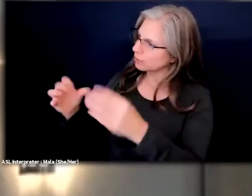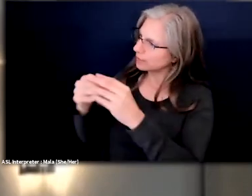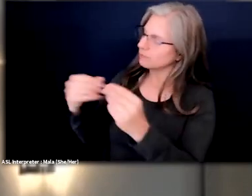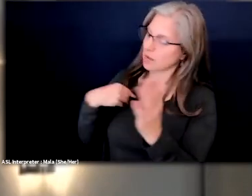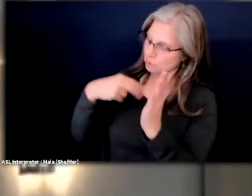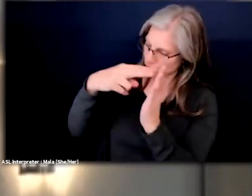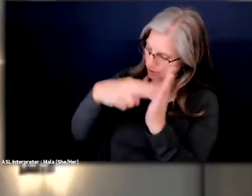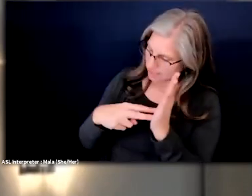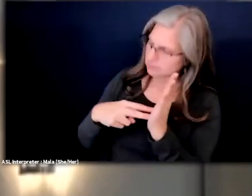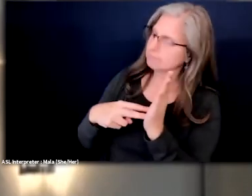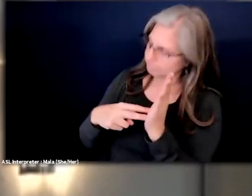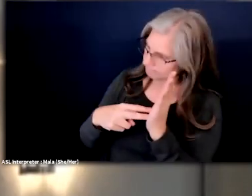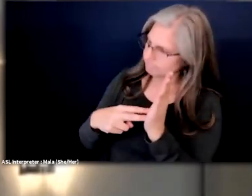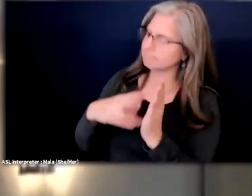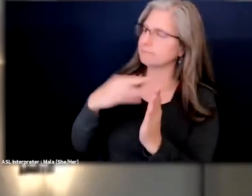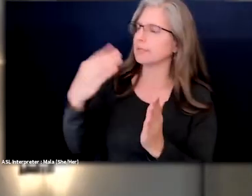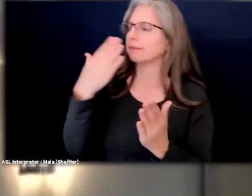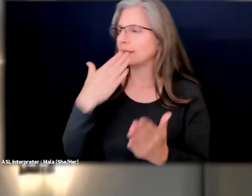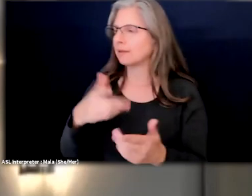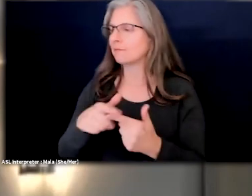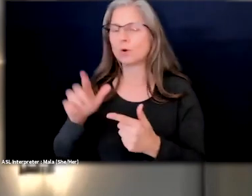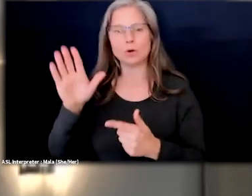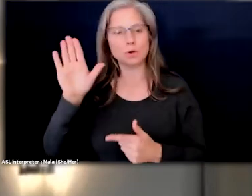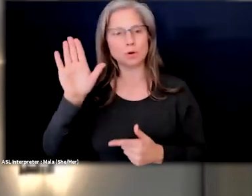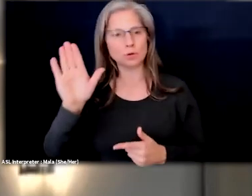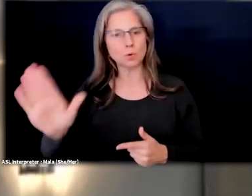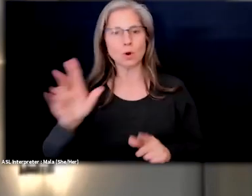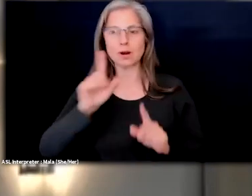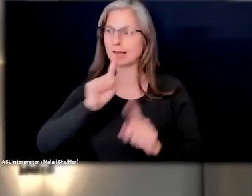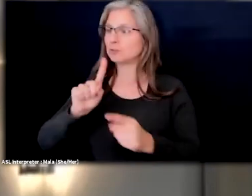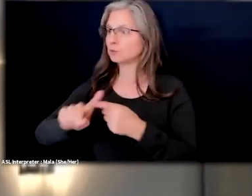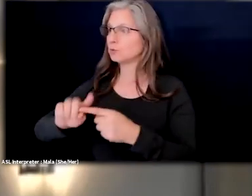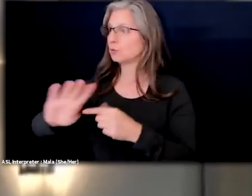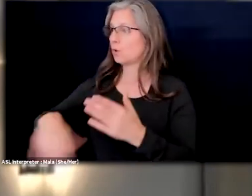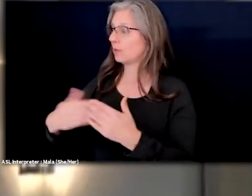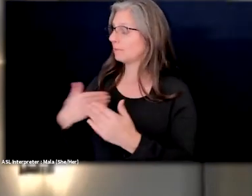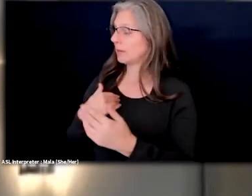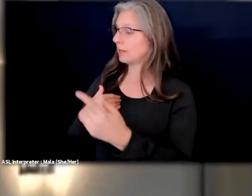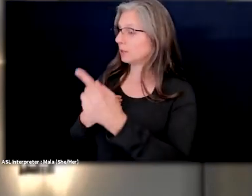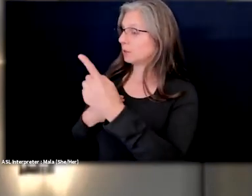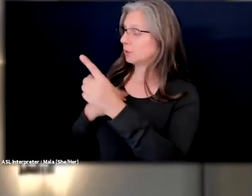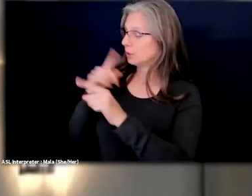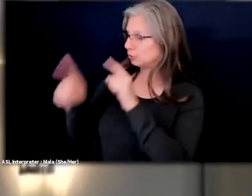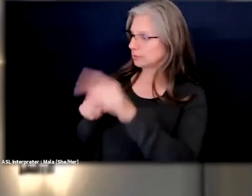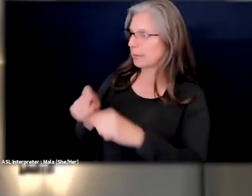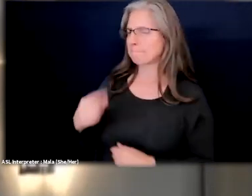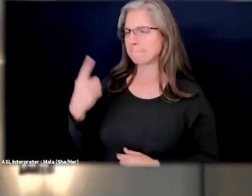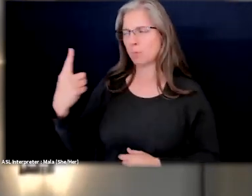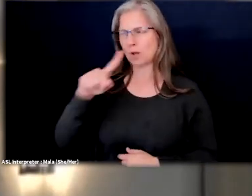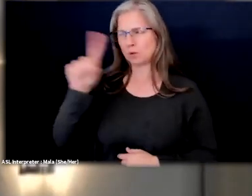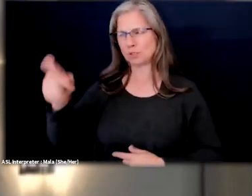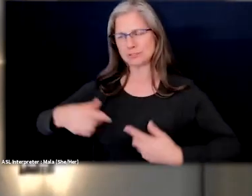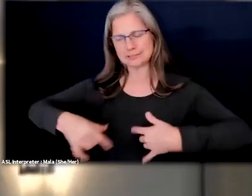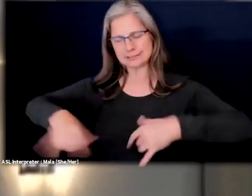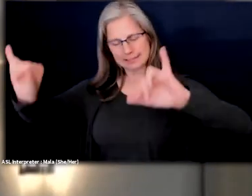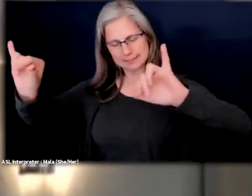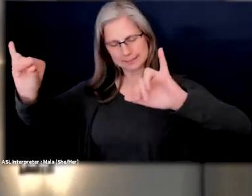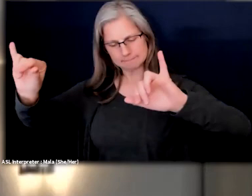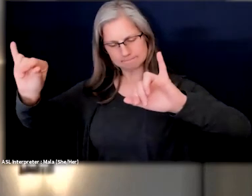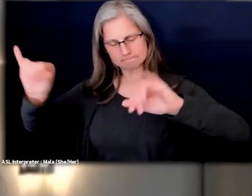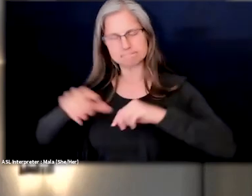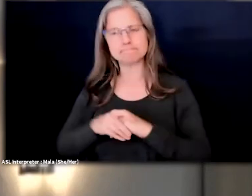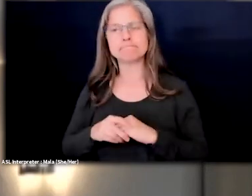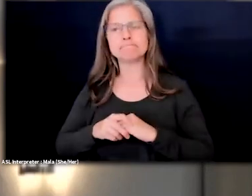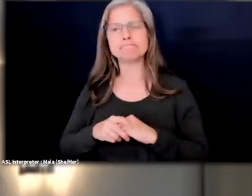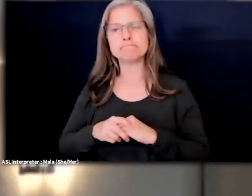and thank you for your answers to all my questions. One question that remains in my mind